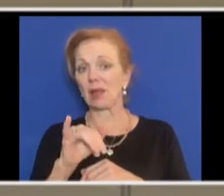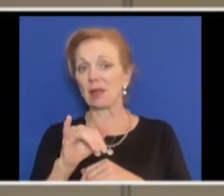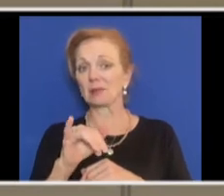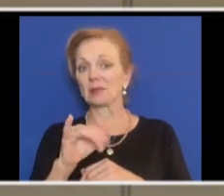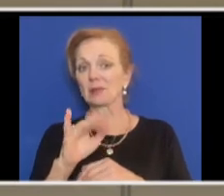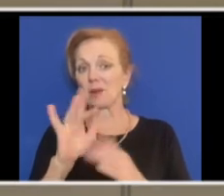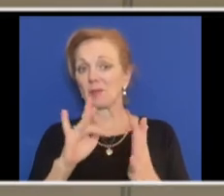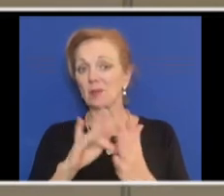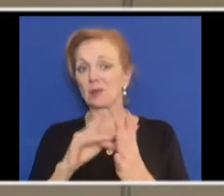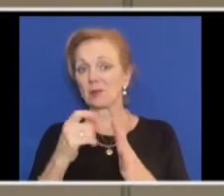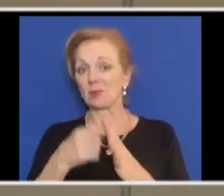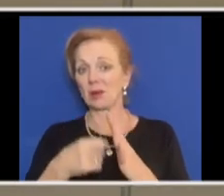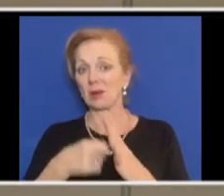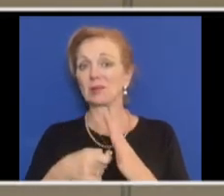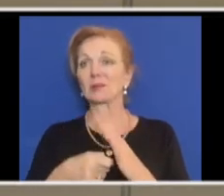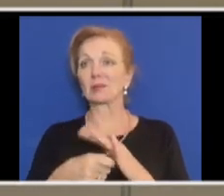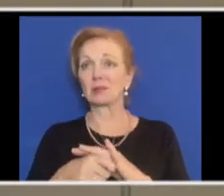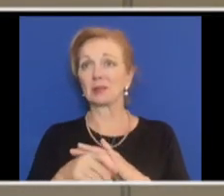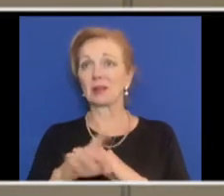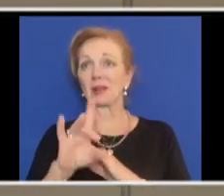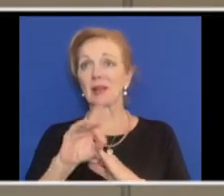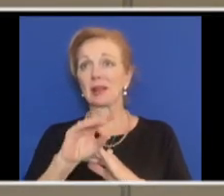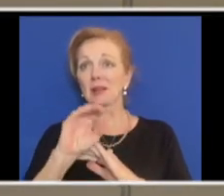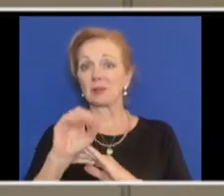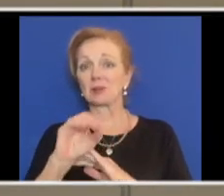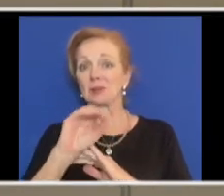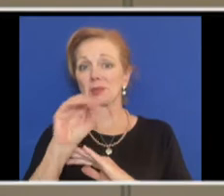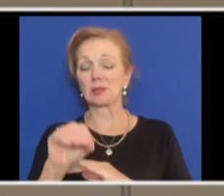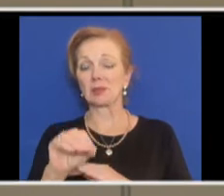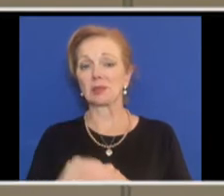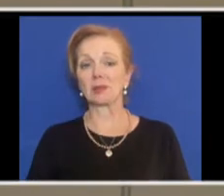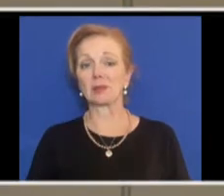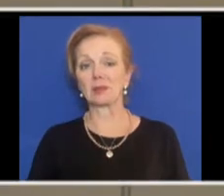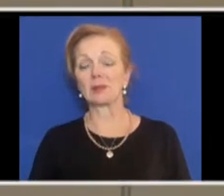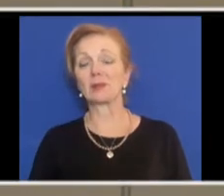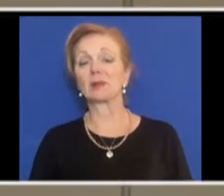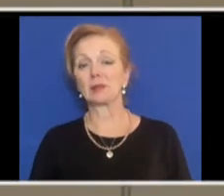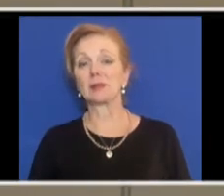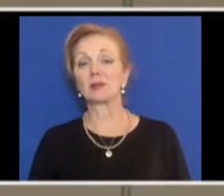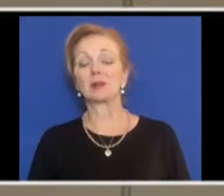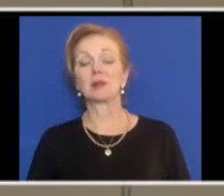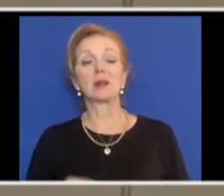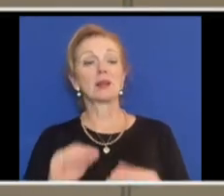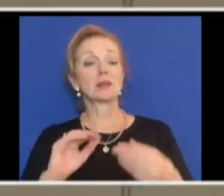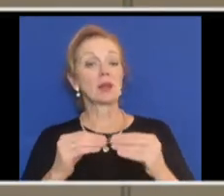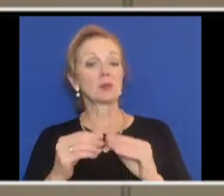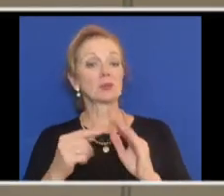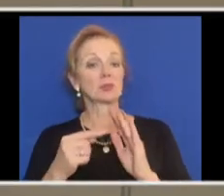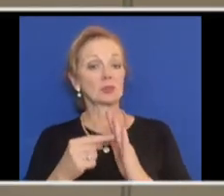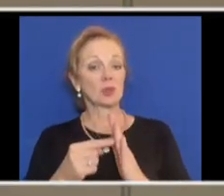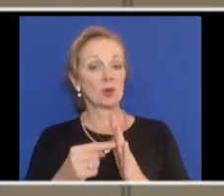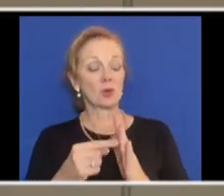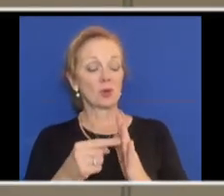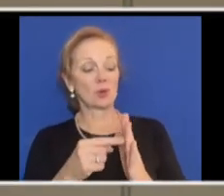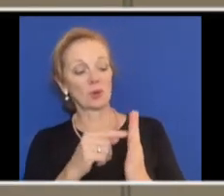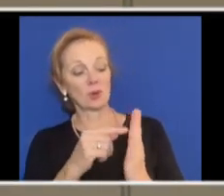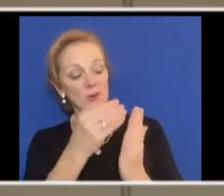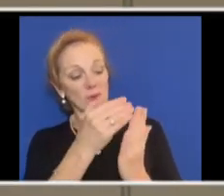price you would have to earn about 80 percent um it shows the numbers show that